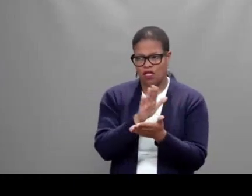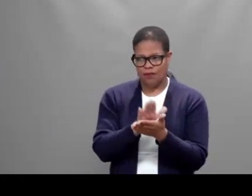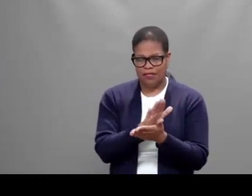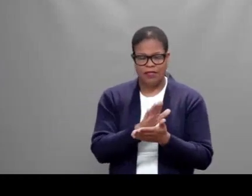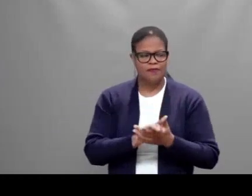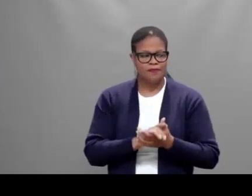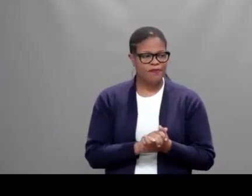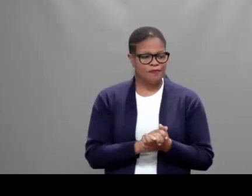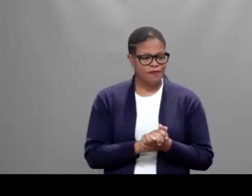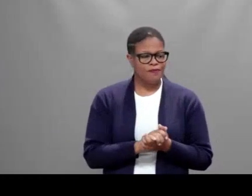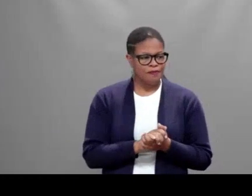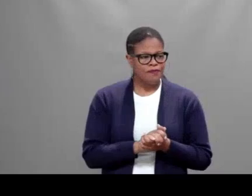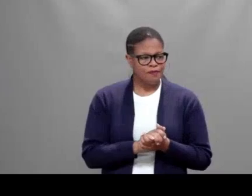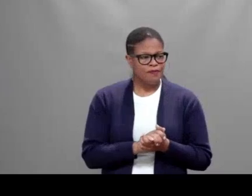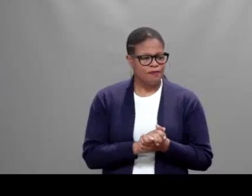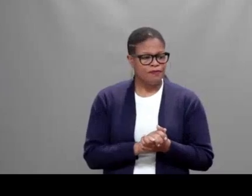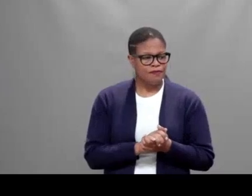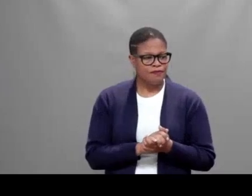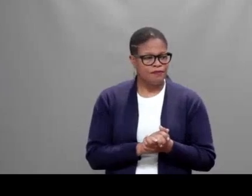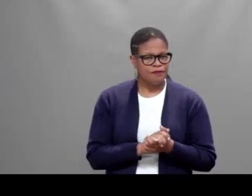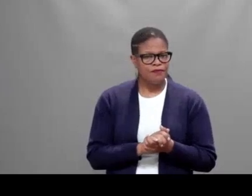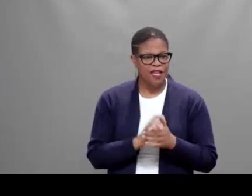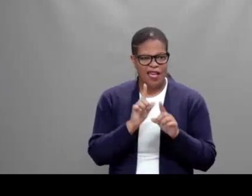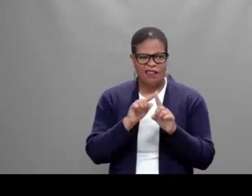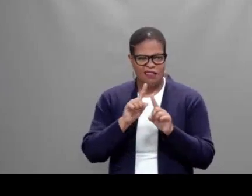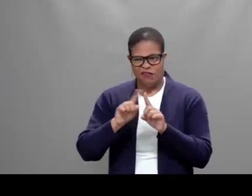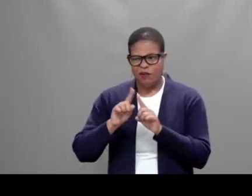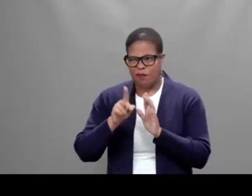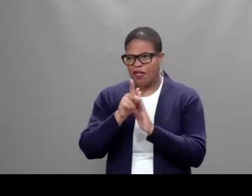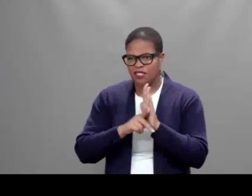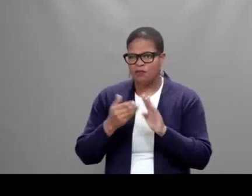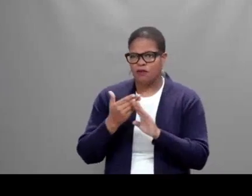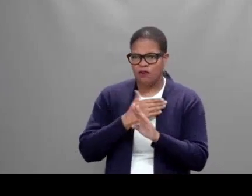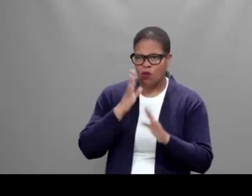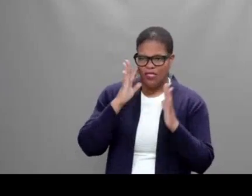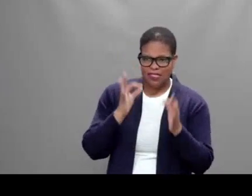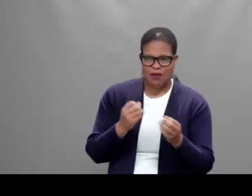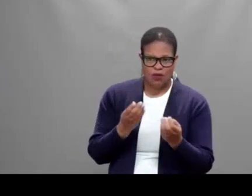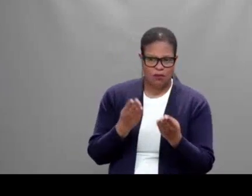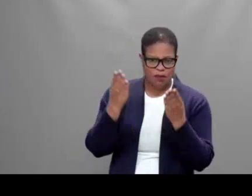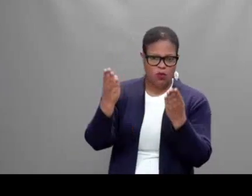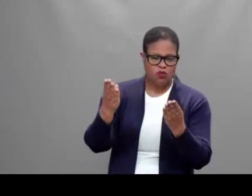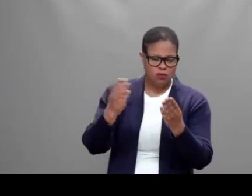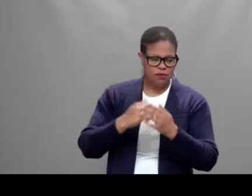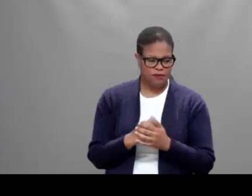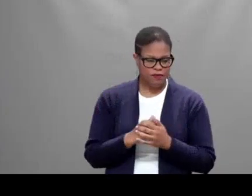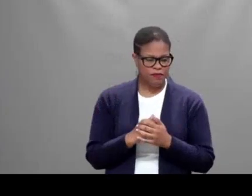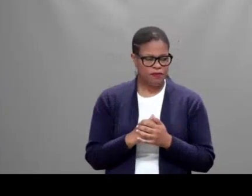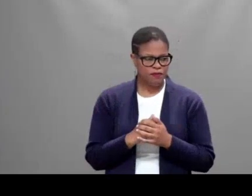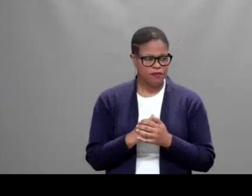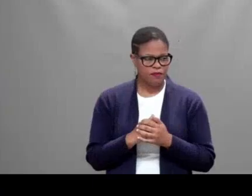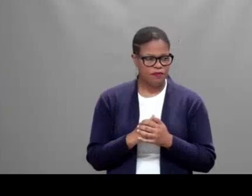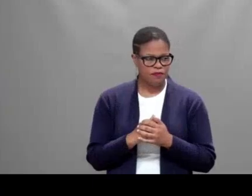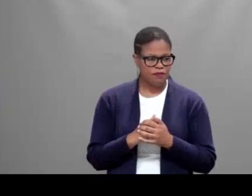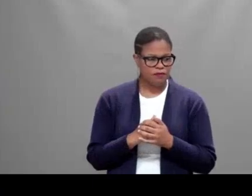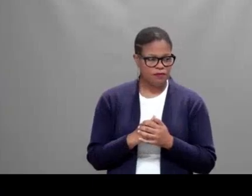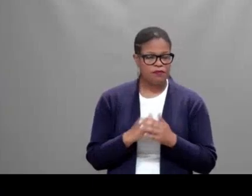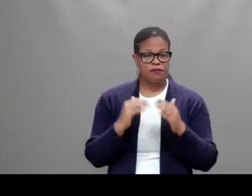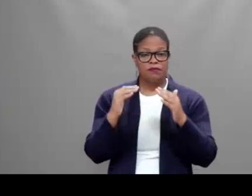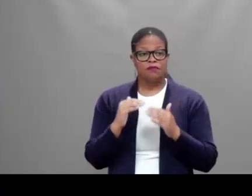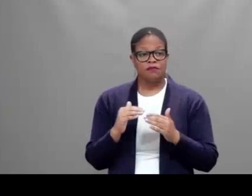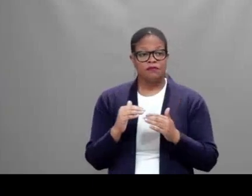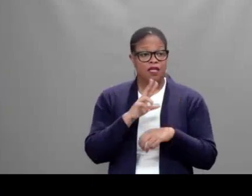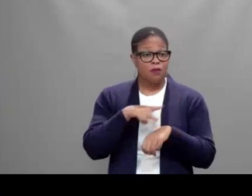documents and policies before we put a proposal together. And then, the